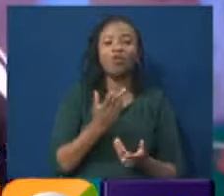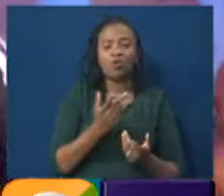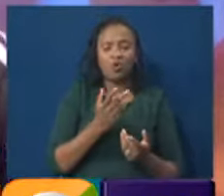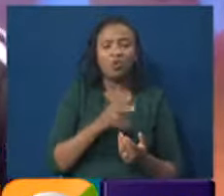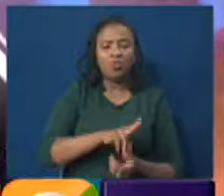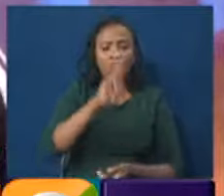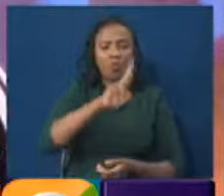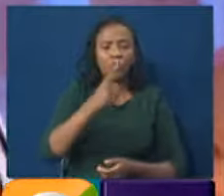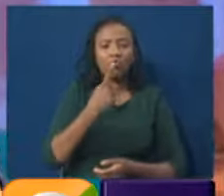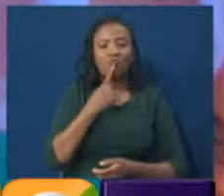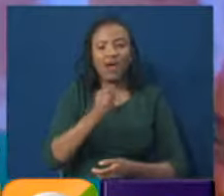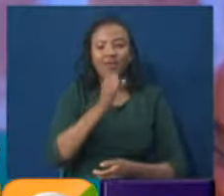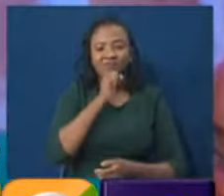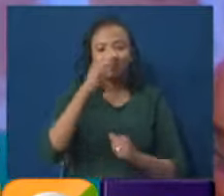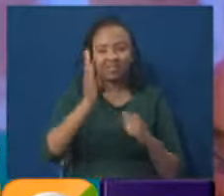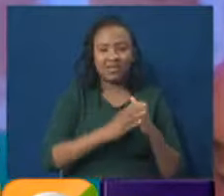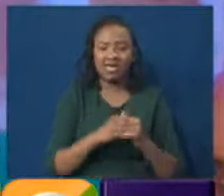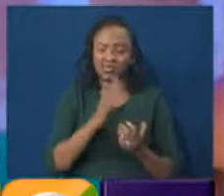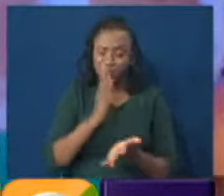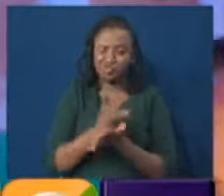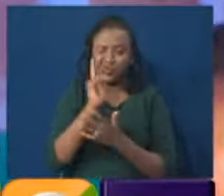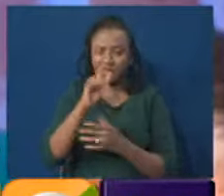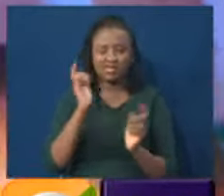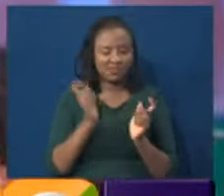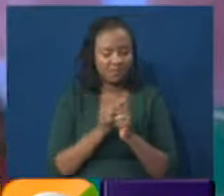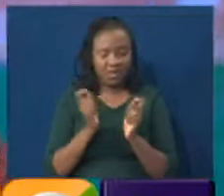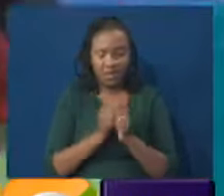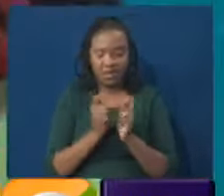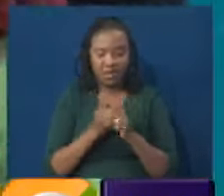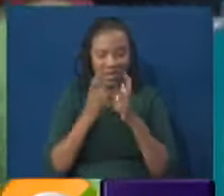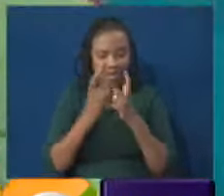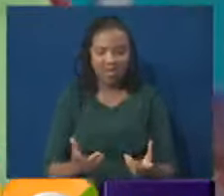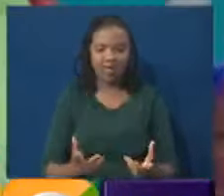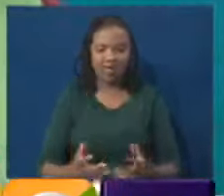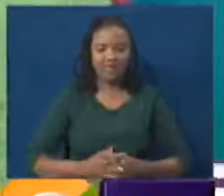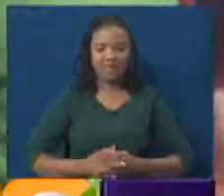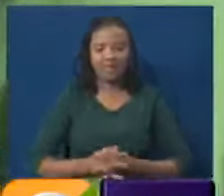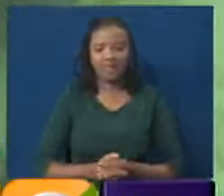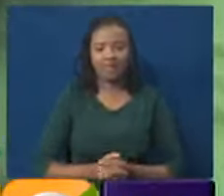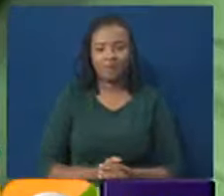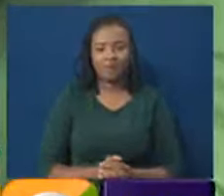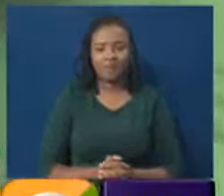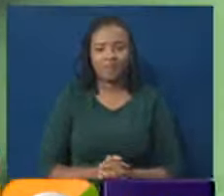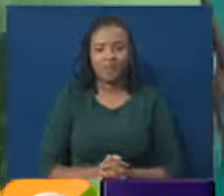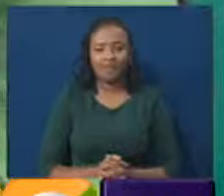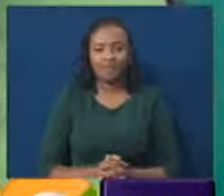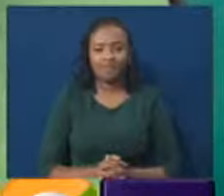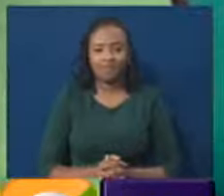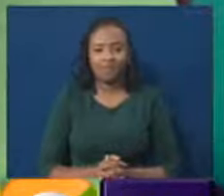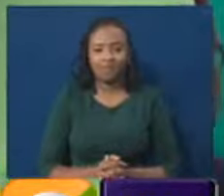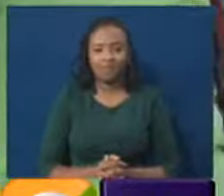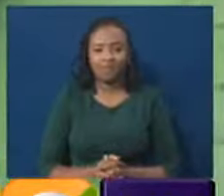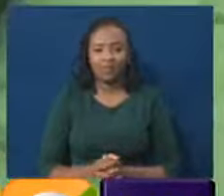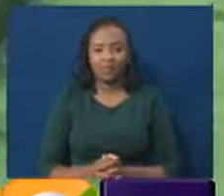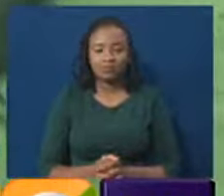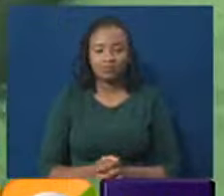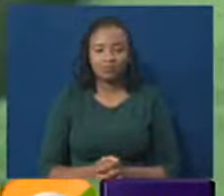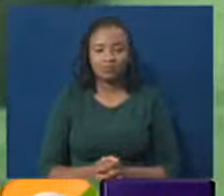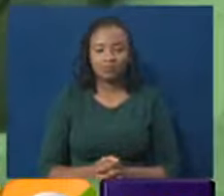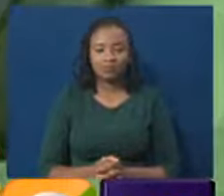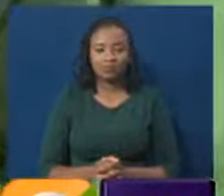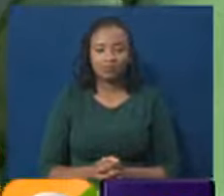sana na inatuumiza. Asante sana. Na kabla Waweru, I hand over to you, labda kidogo tusikize